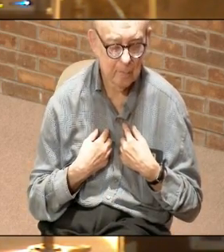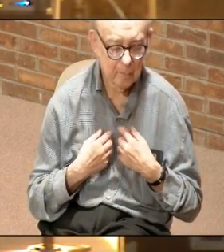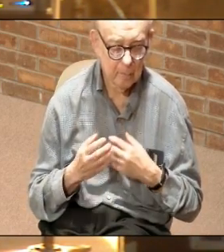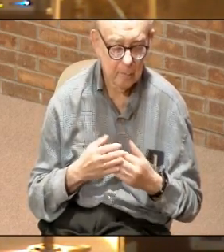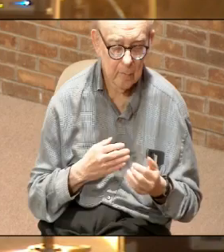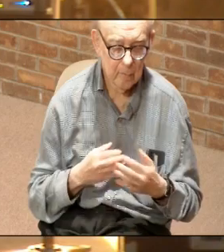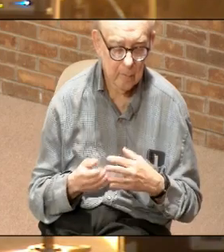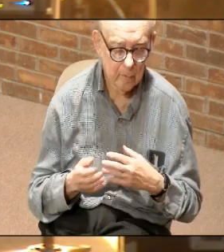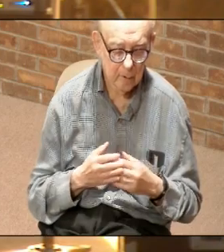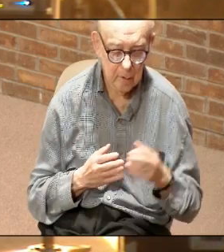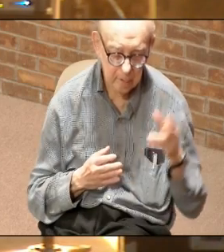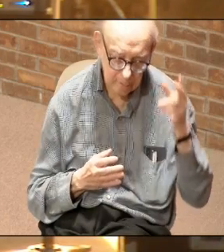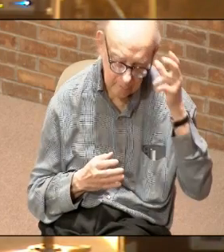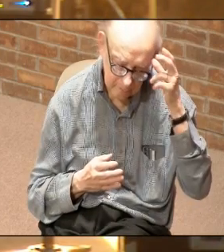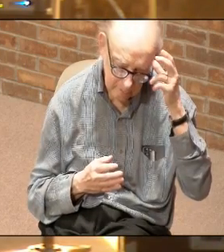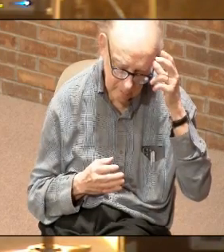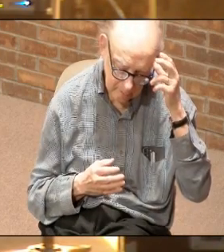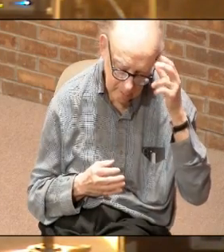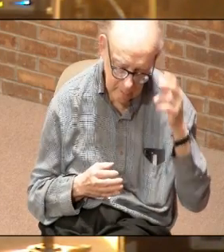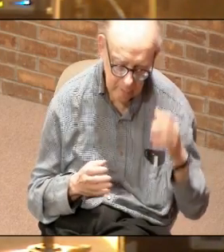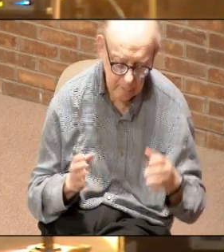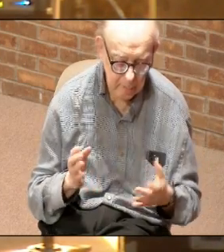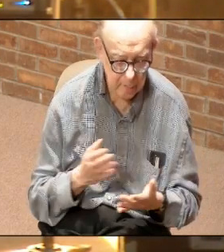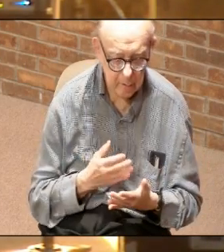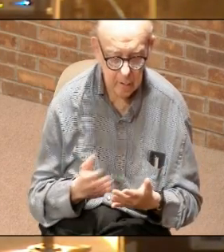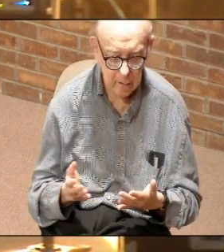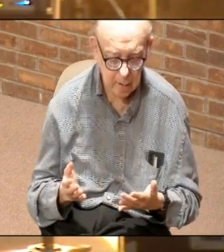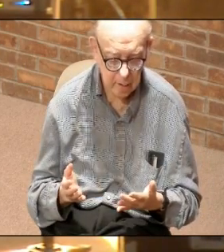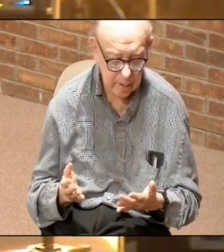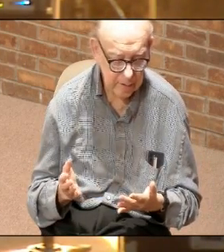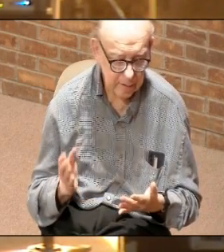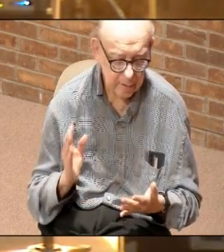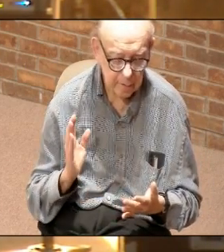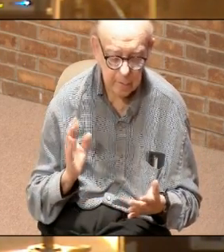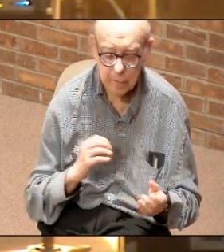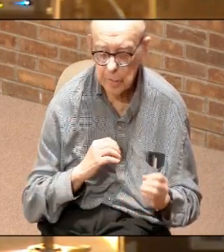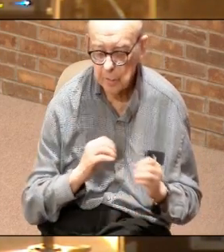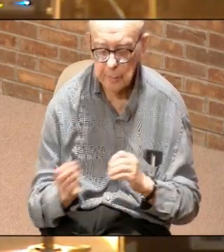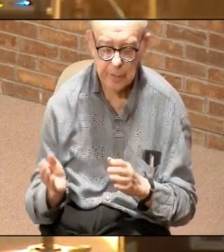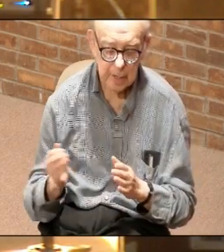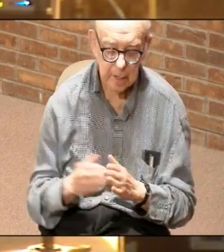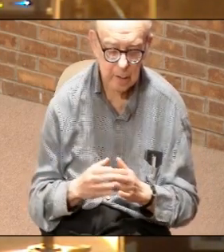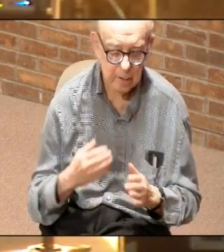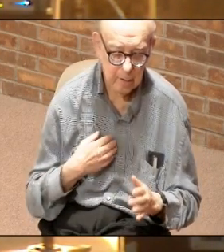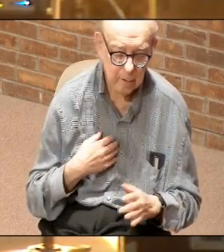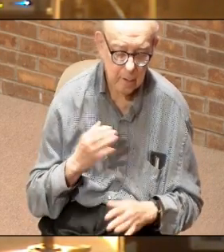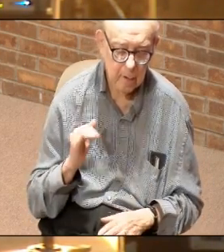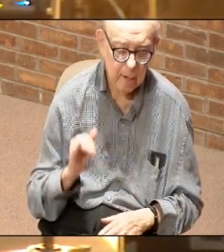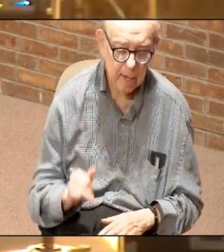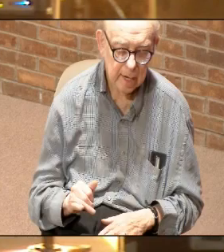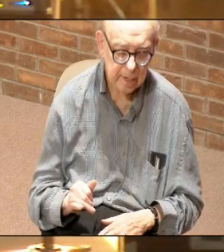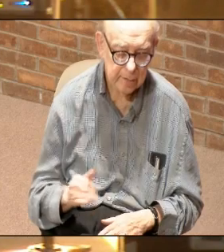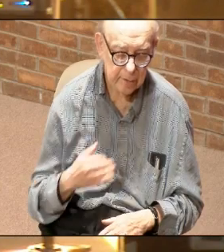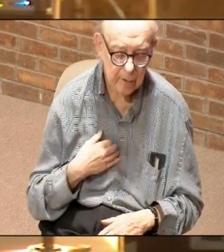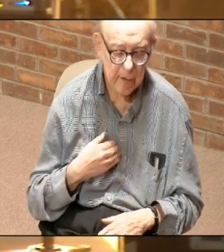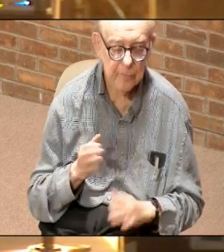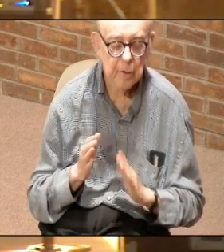no matter if Satan is lowering everything that he's got on me, I can still be at peace